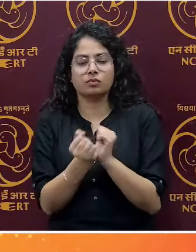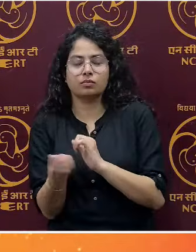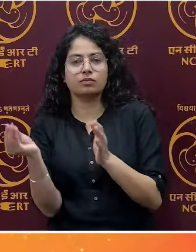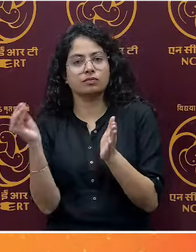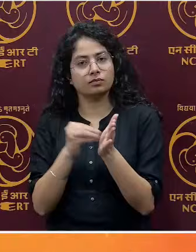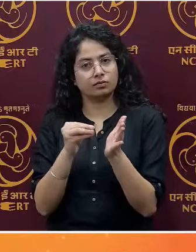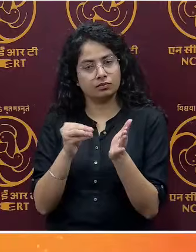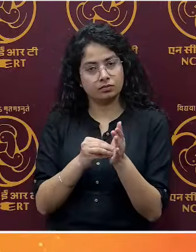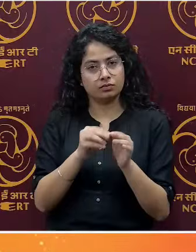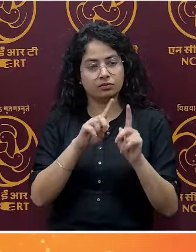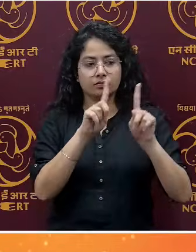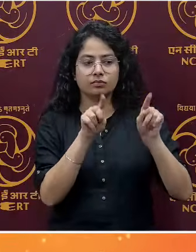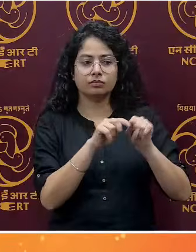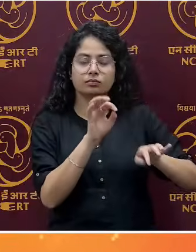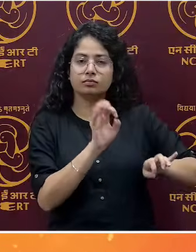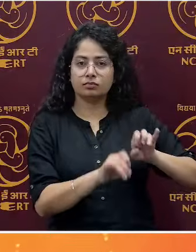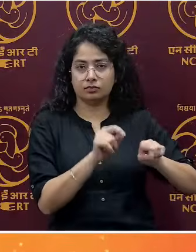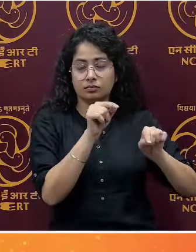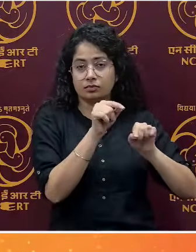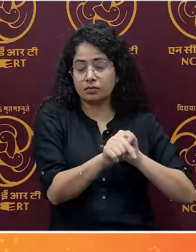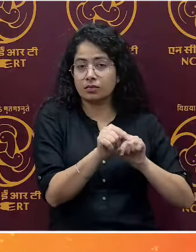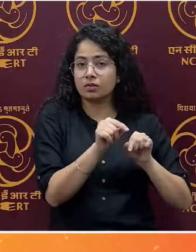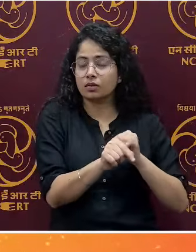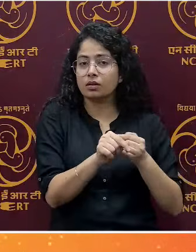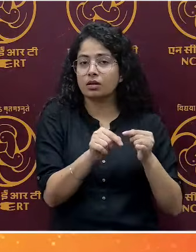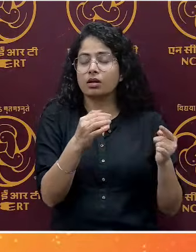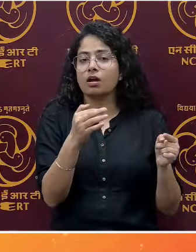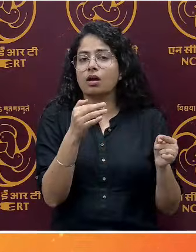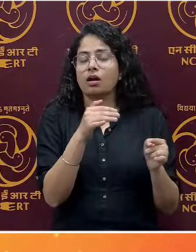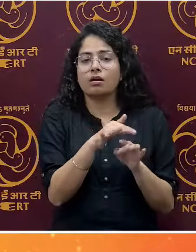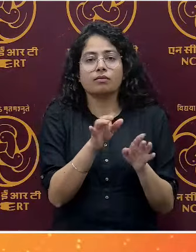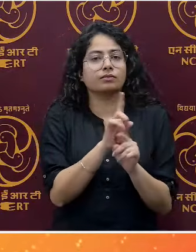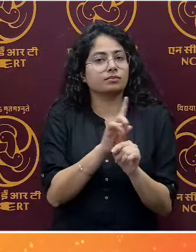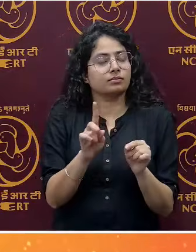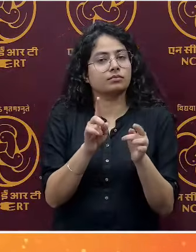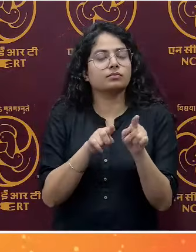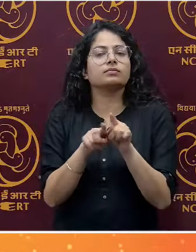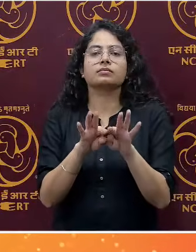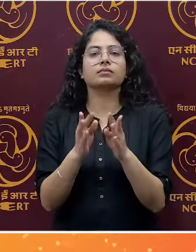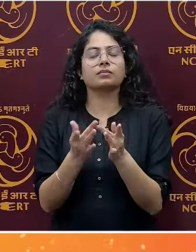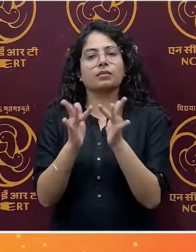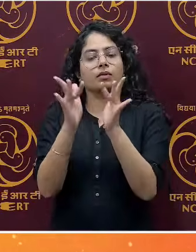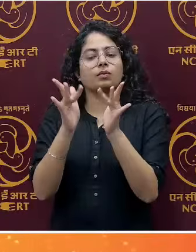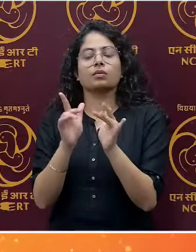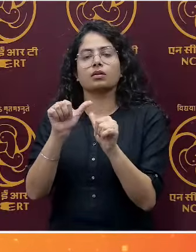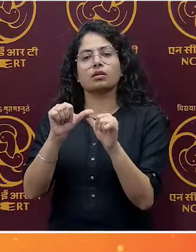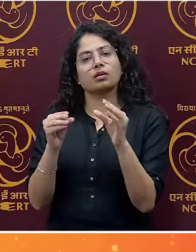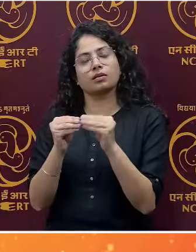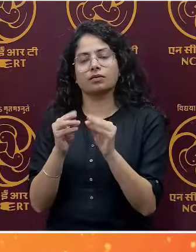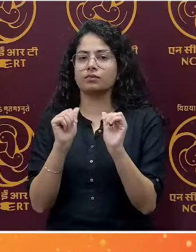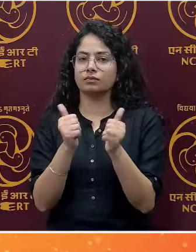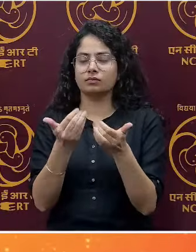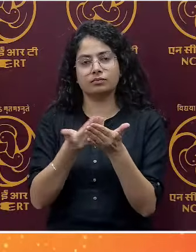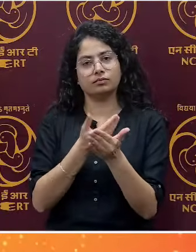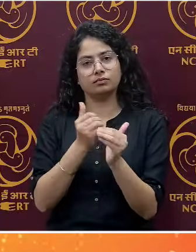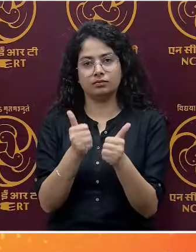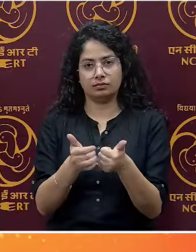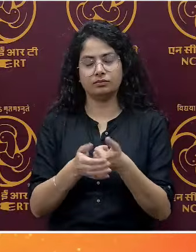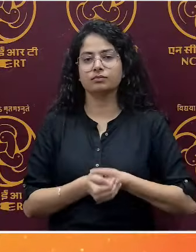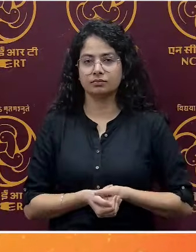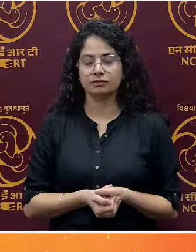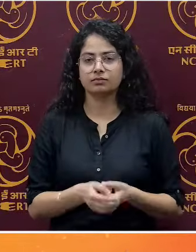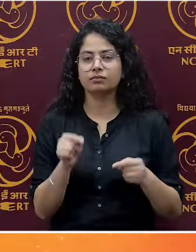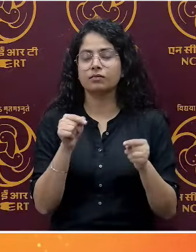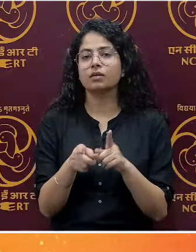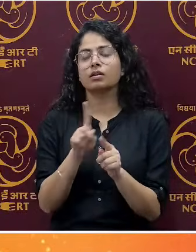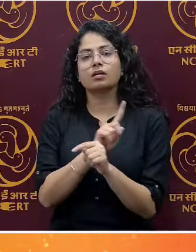in our computer, it is not going to affect. Like virtual labs is completely safe sandbox environment. So it is